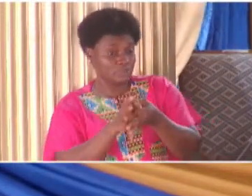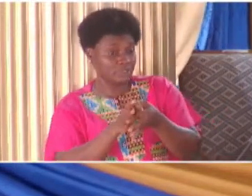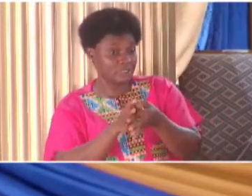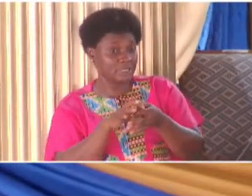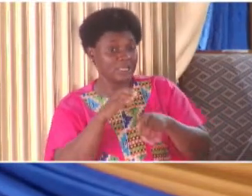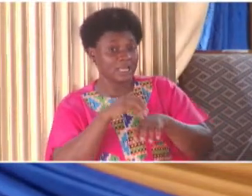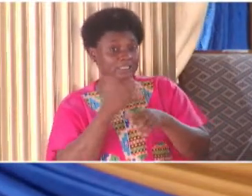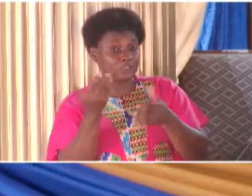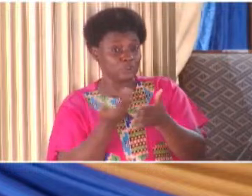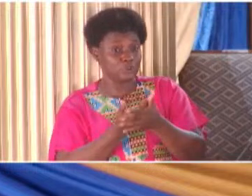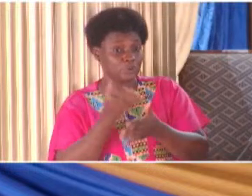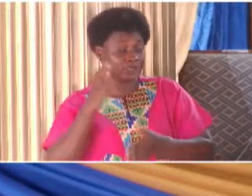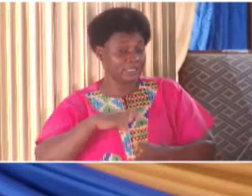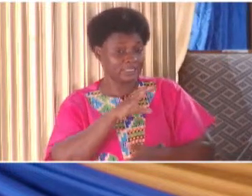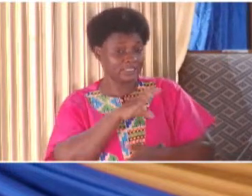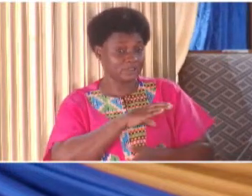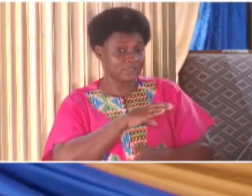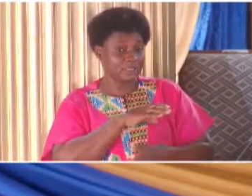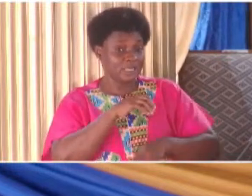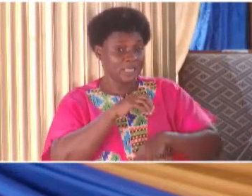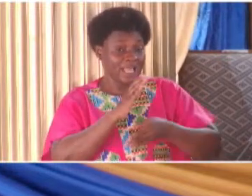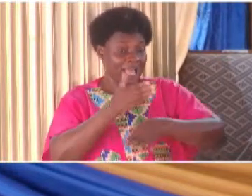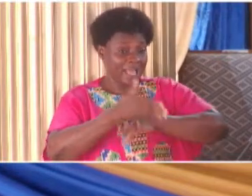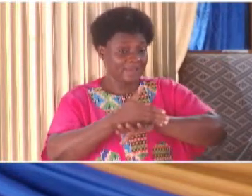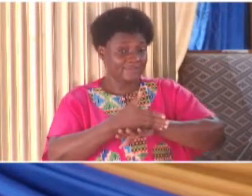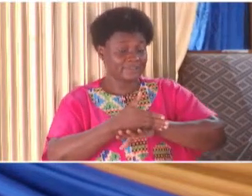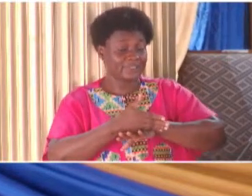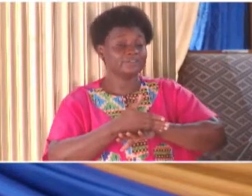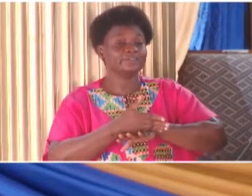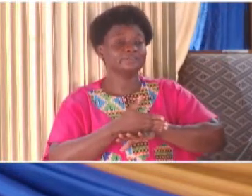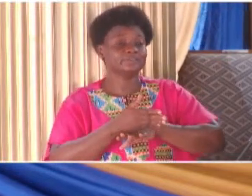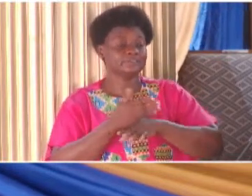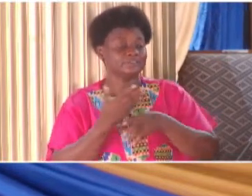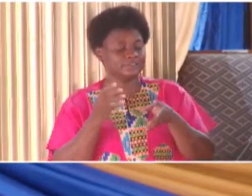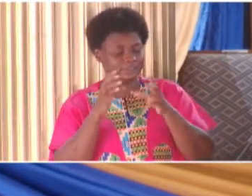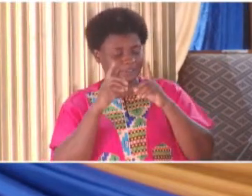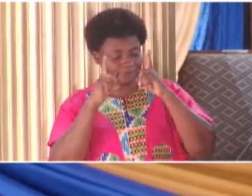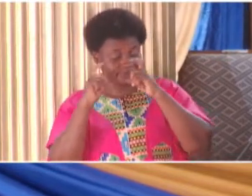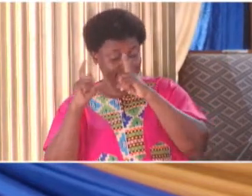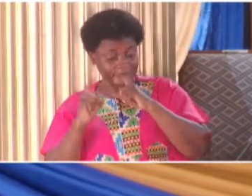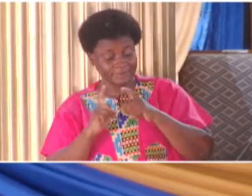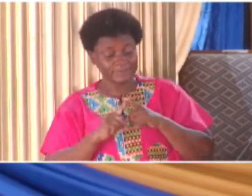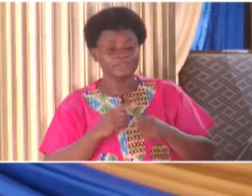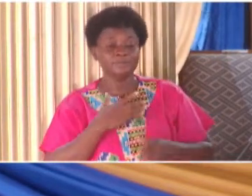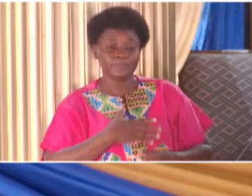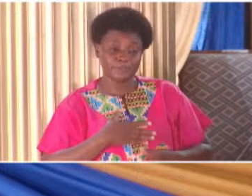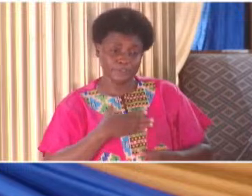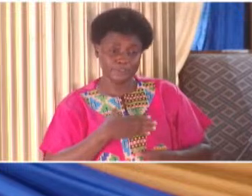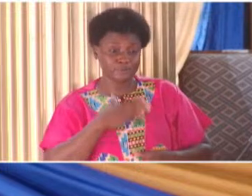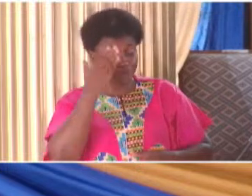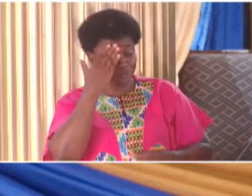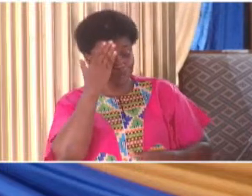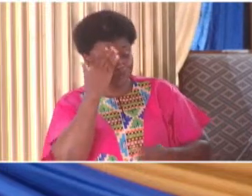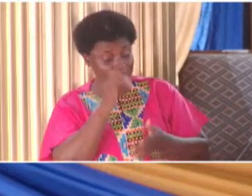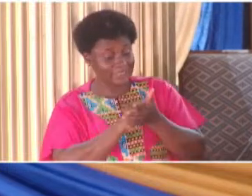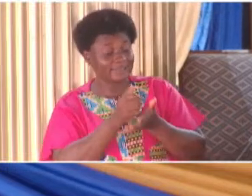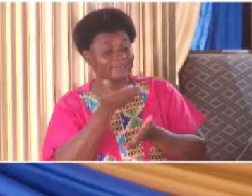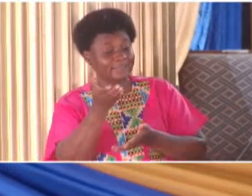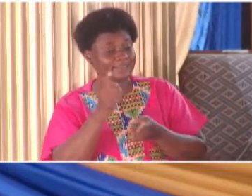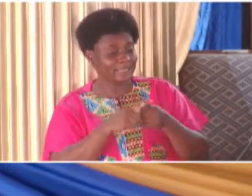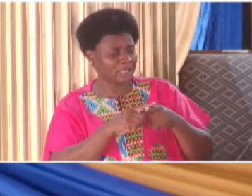at the new council chamber after the photographs. Graduates, please kindly note that there are